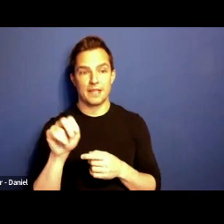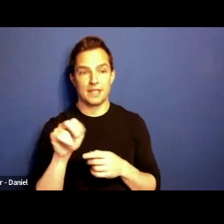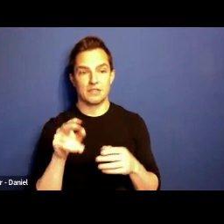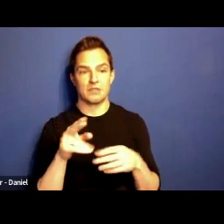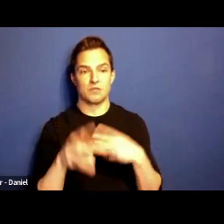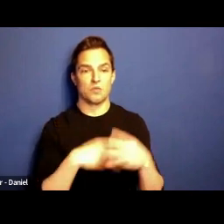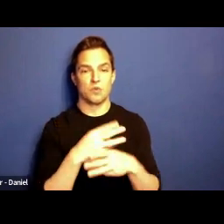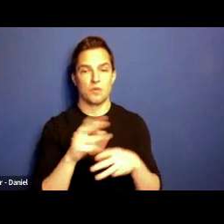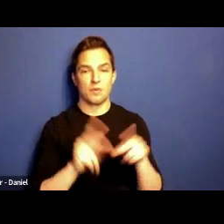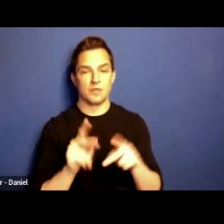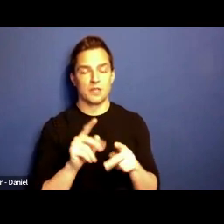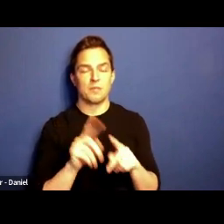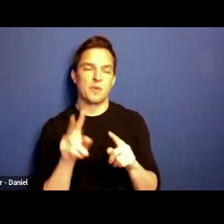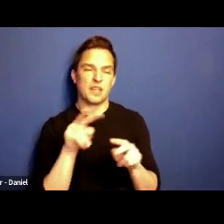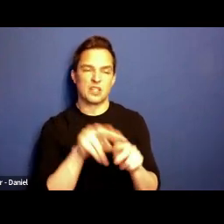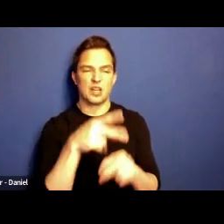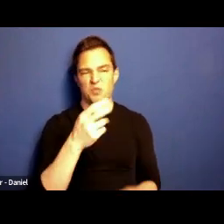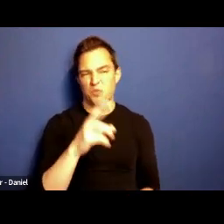we can look at it per capita,